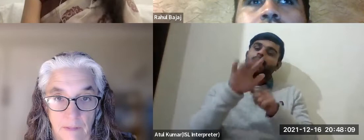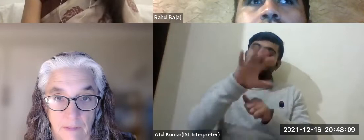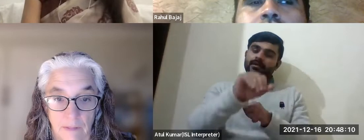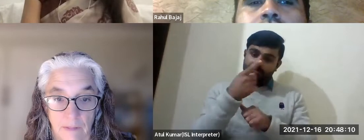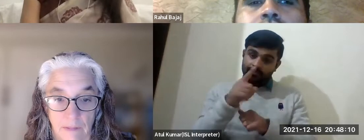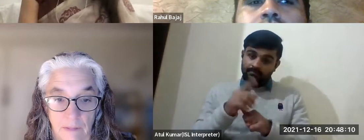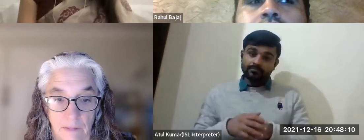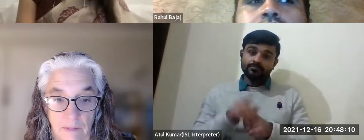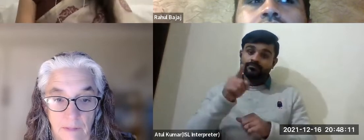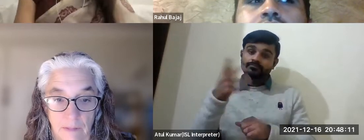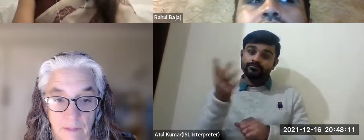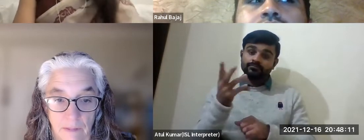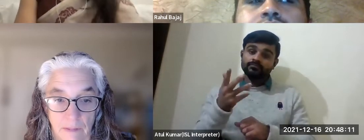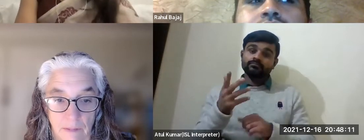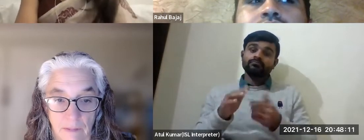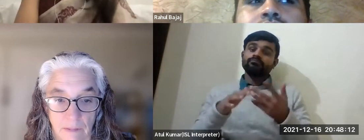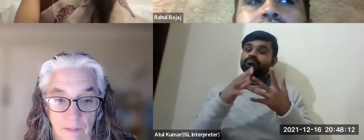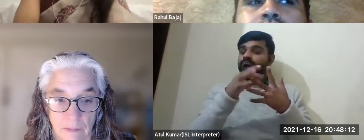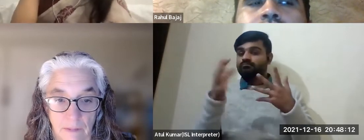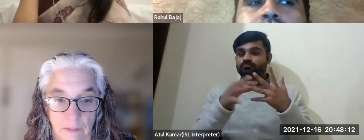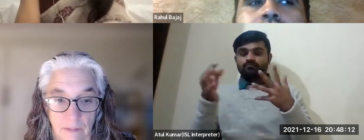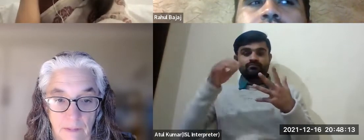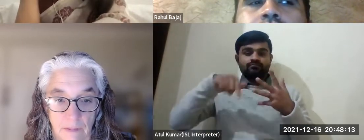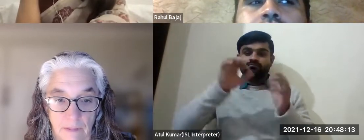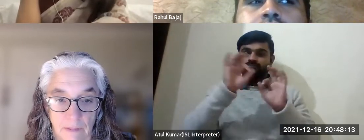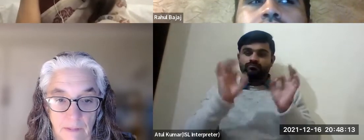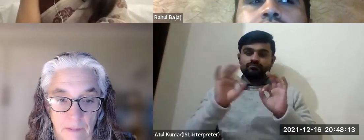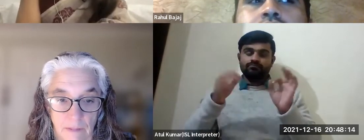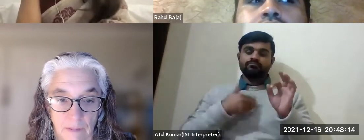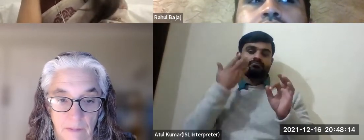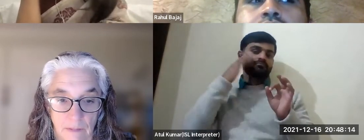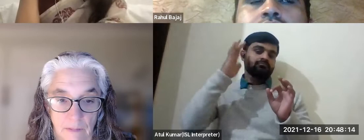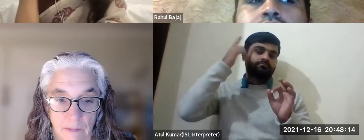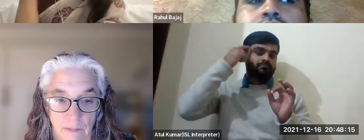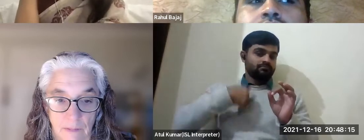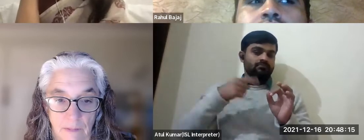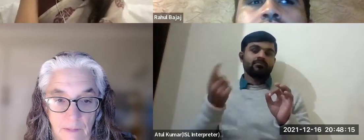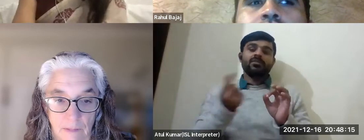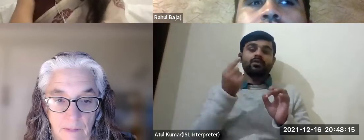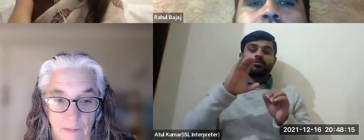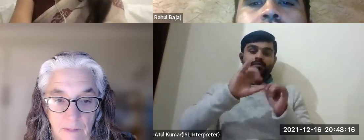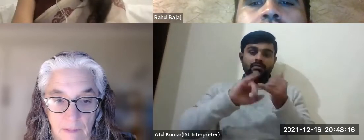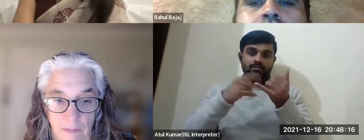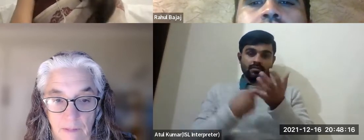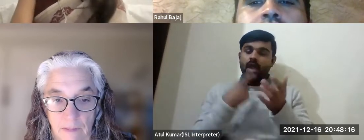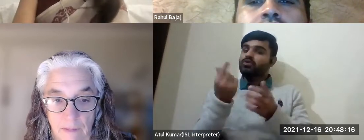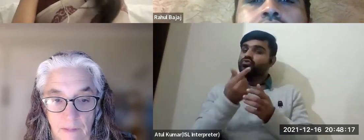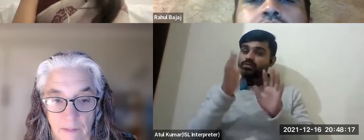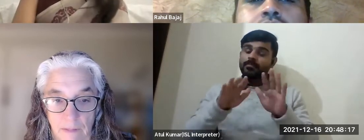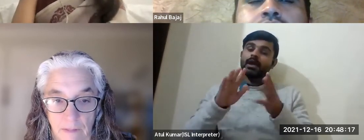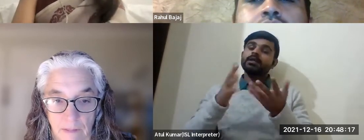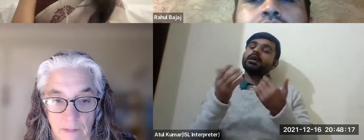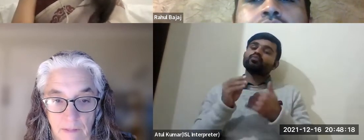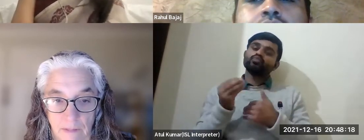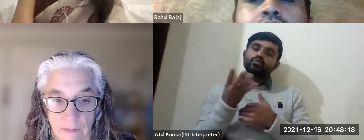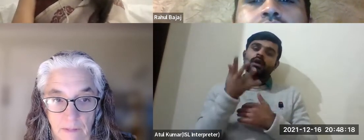right? So that is not an option today. And I don't think we should be using the CSR route because that's the charitable approach.